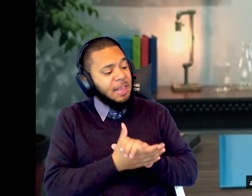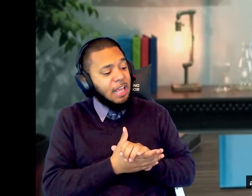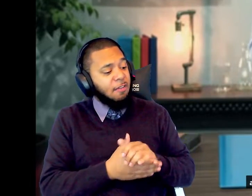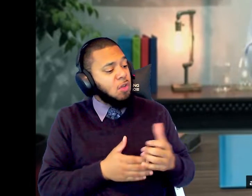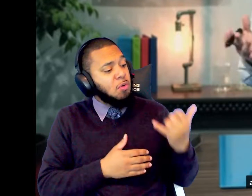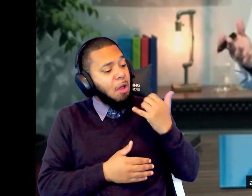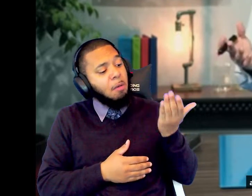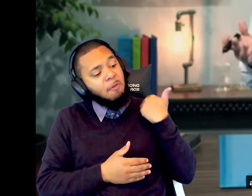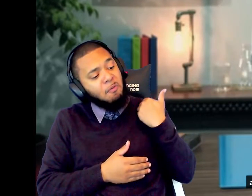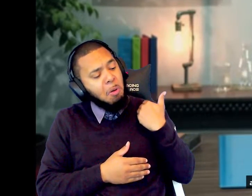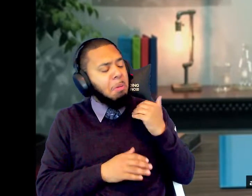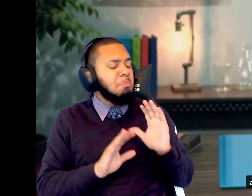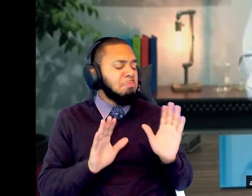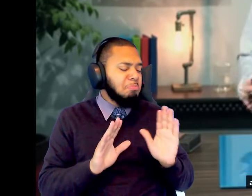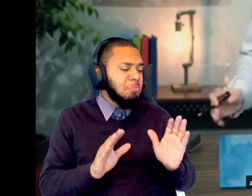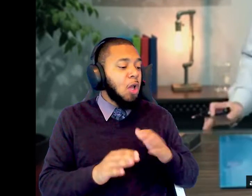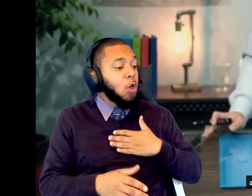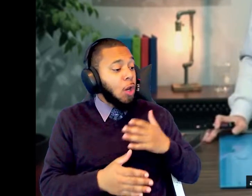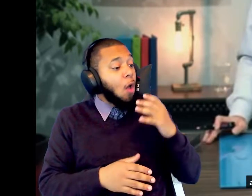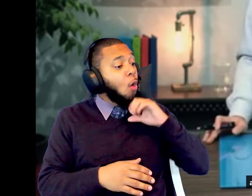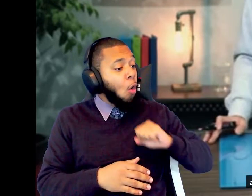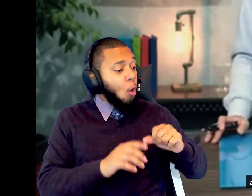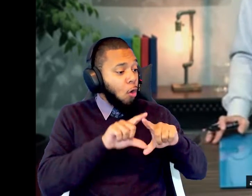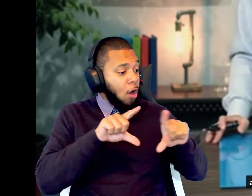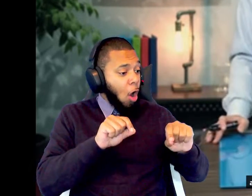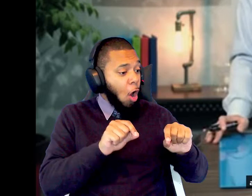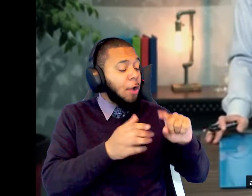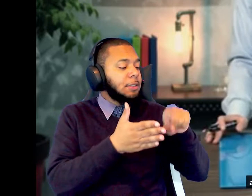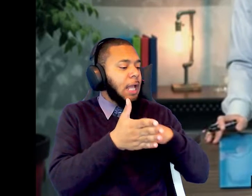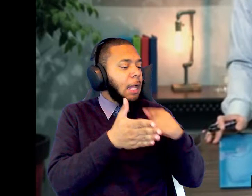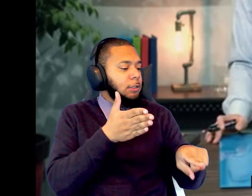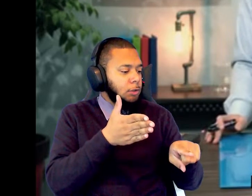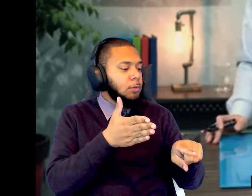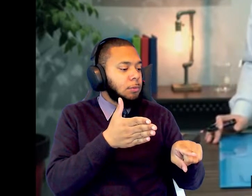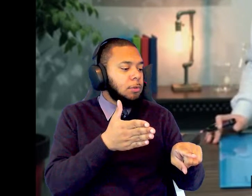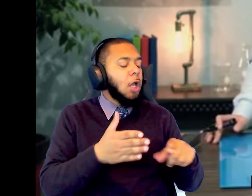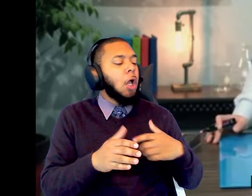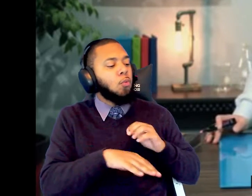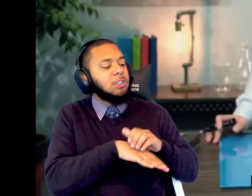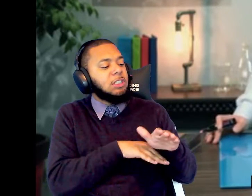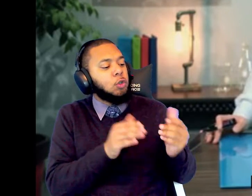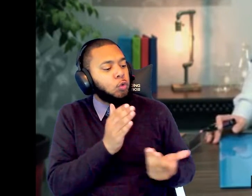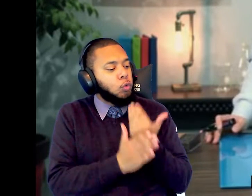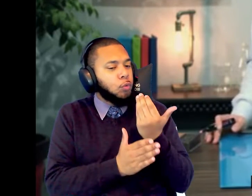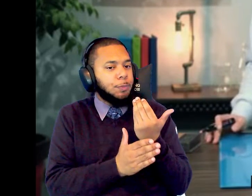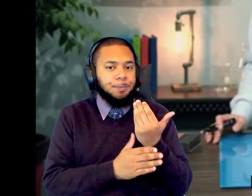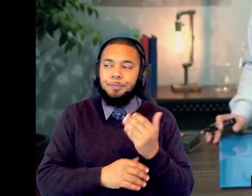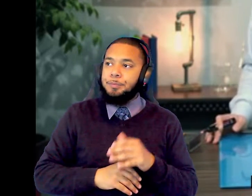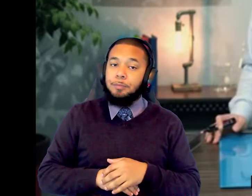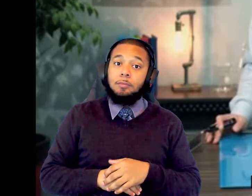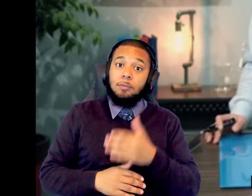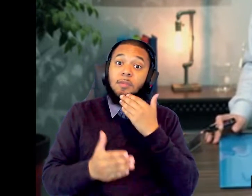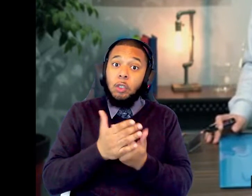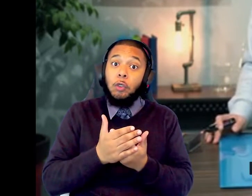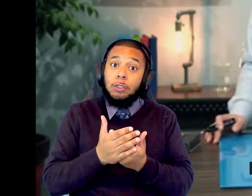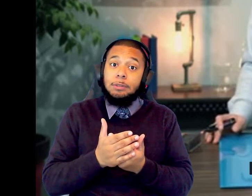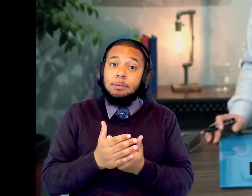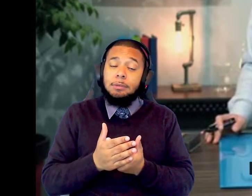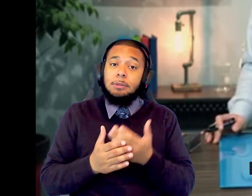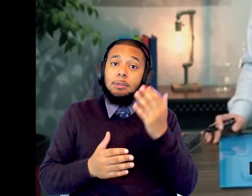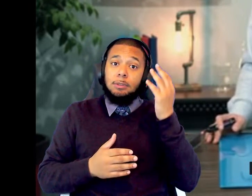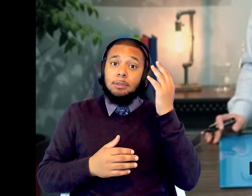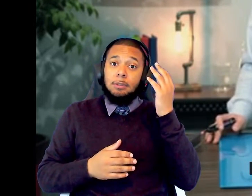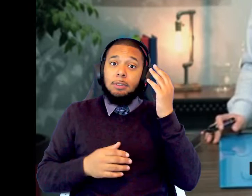We'll cancel your card and mail you a new one. See, that's another cool thing. If someone steals your card, a credit card, they'll just cancel the